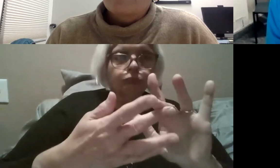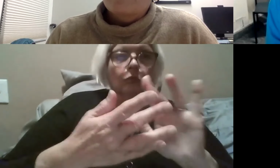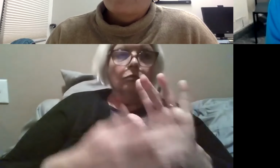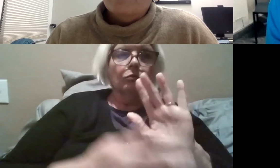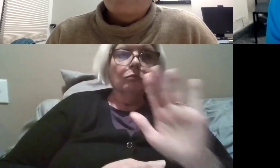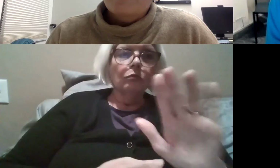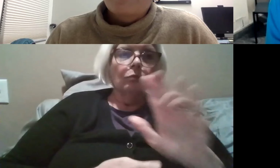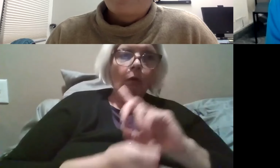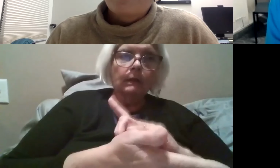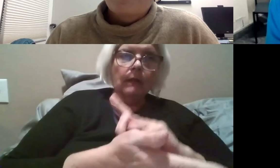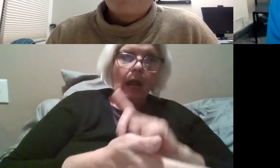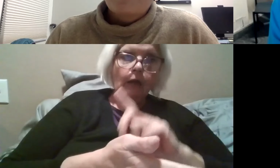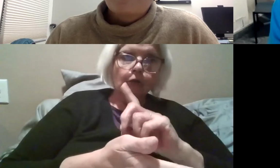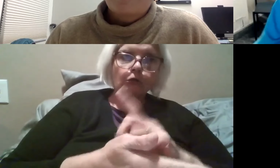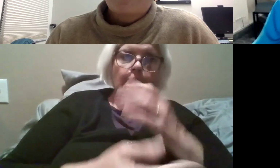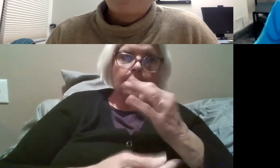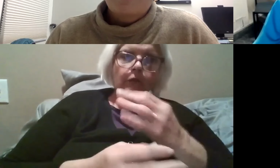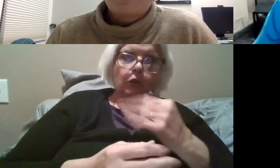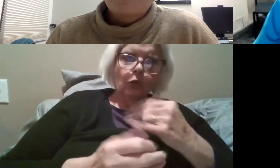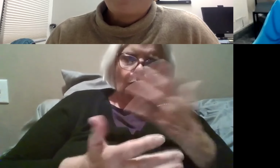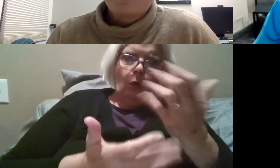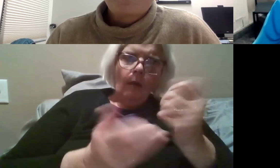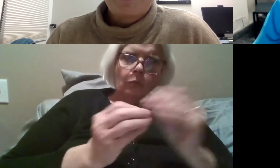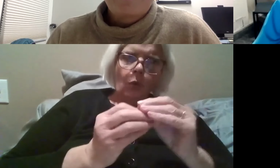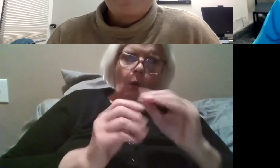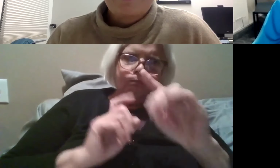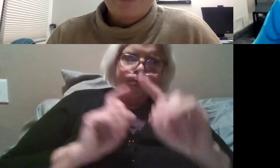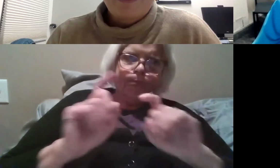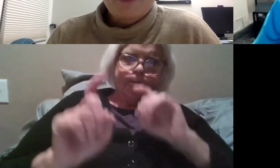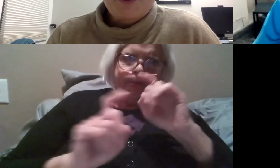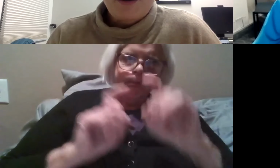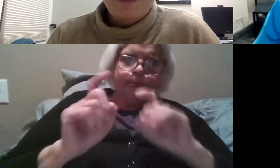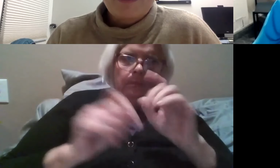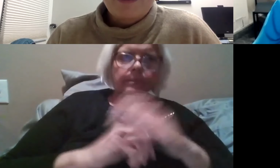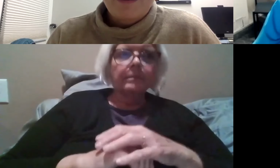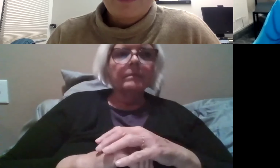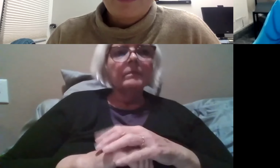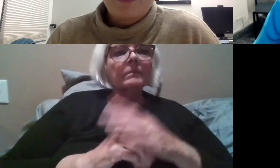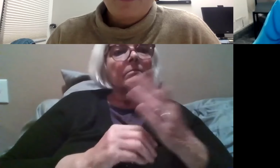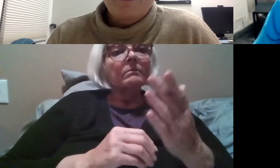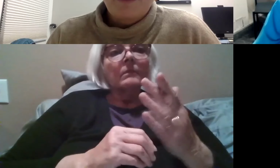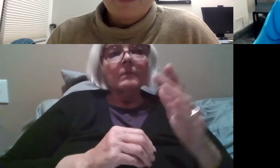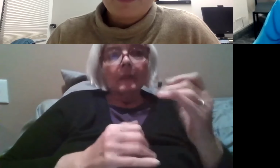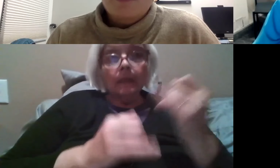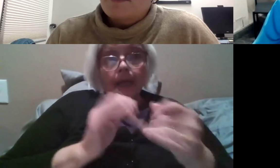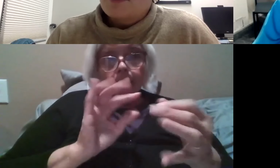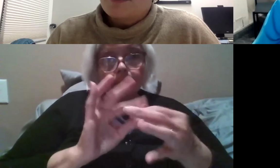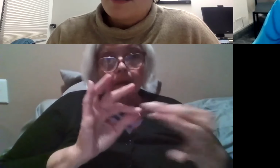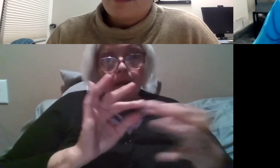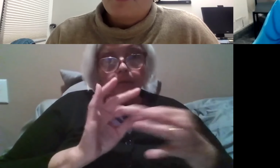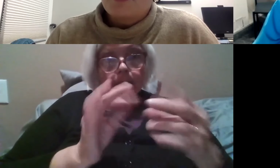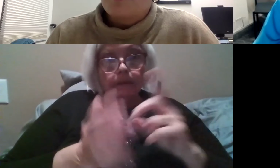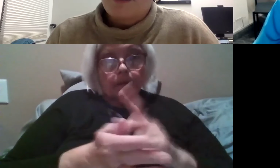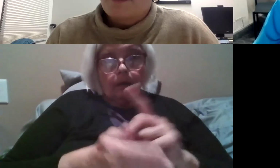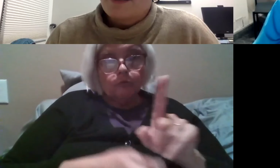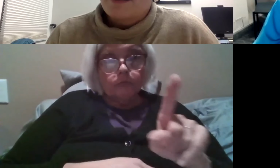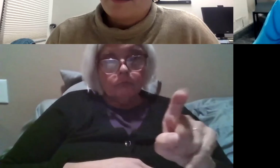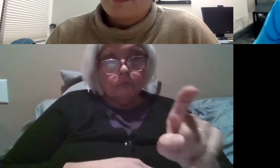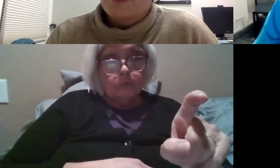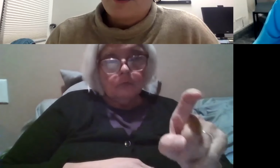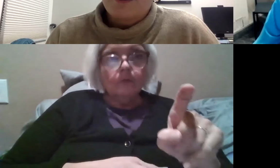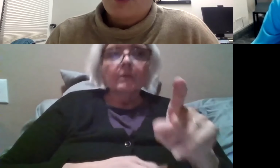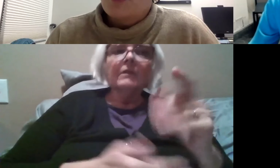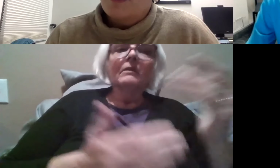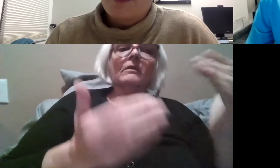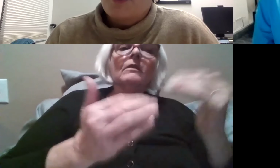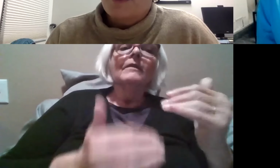Dr. Costello, did you have any parting words? Hey, thanks for joining tonight. I like to tell my patients I'd never recommend anything